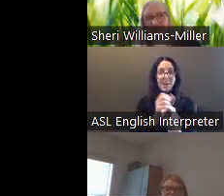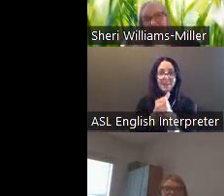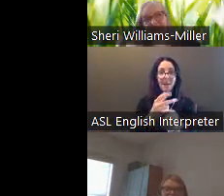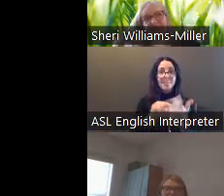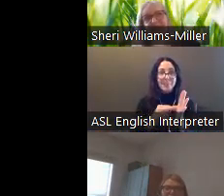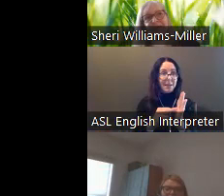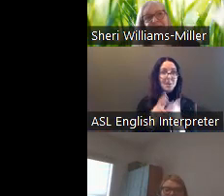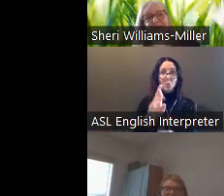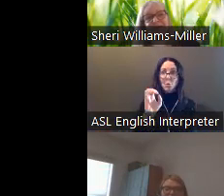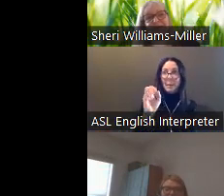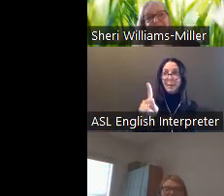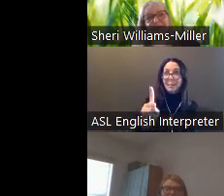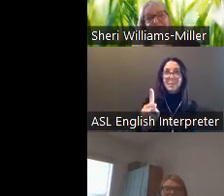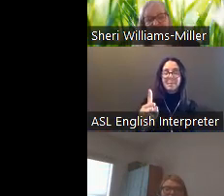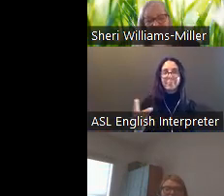risks and